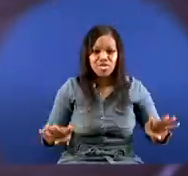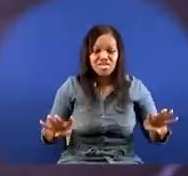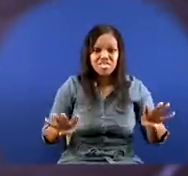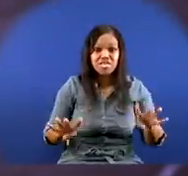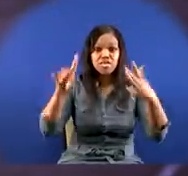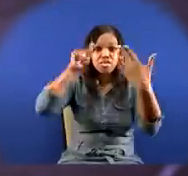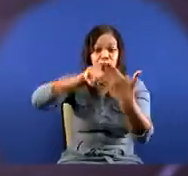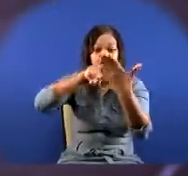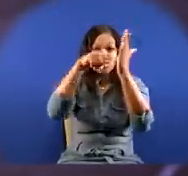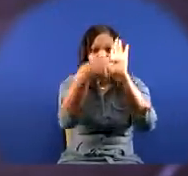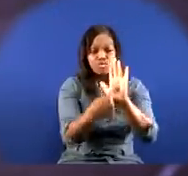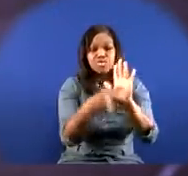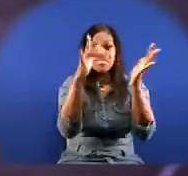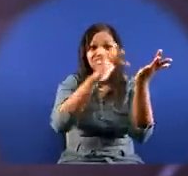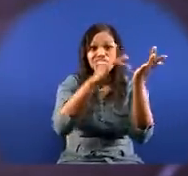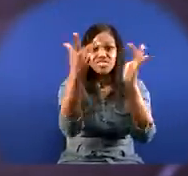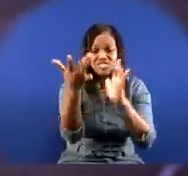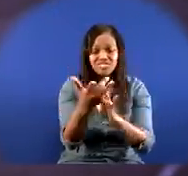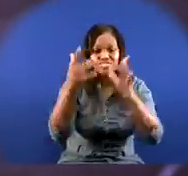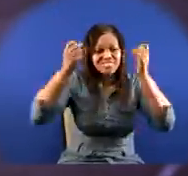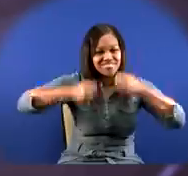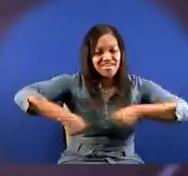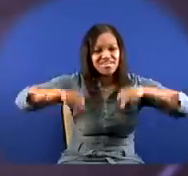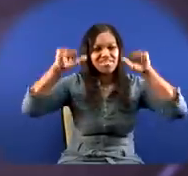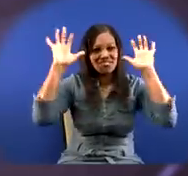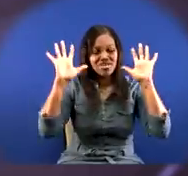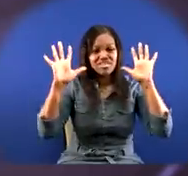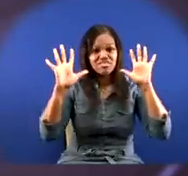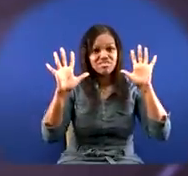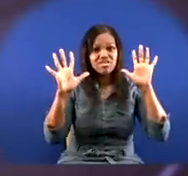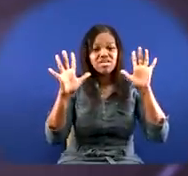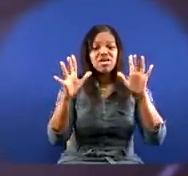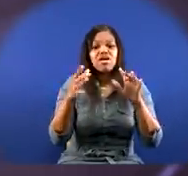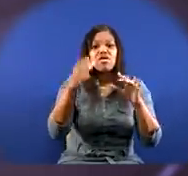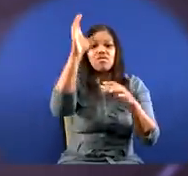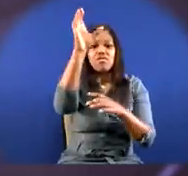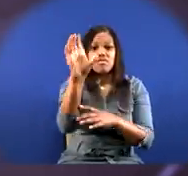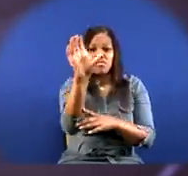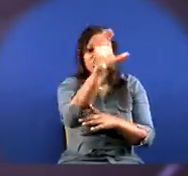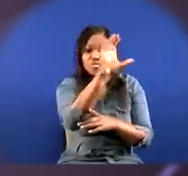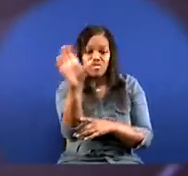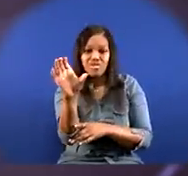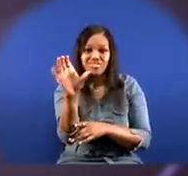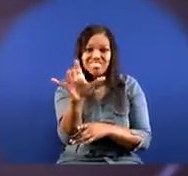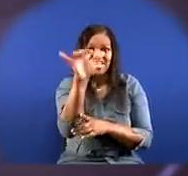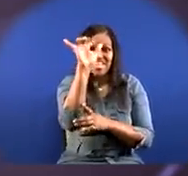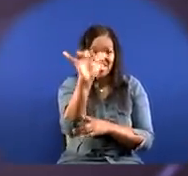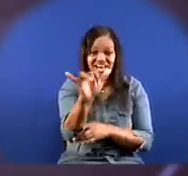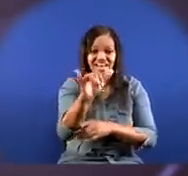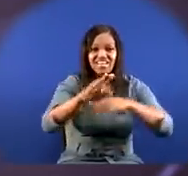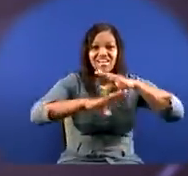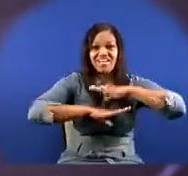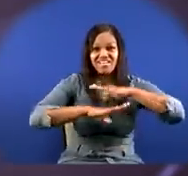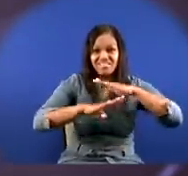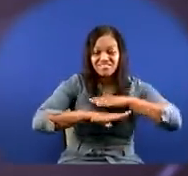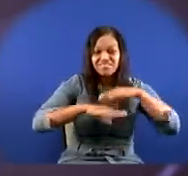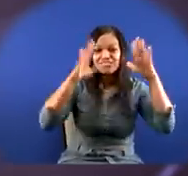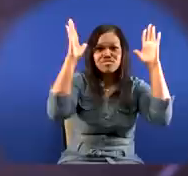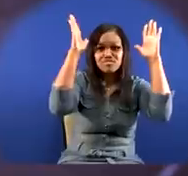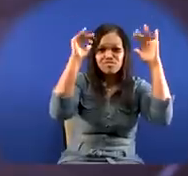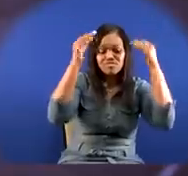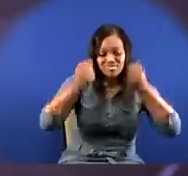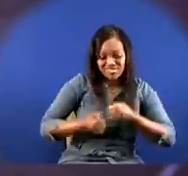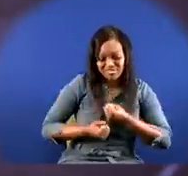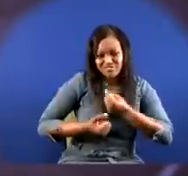testifies that Jesus' sacrifice on the cross has fulfilled the hopes